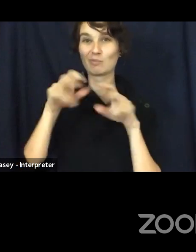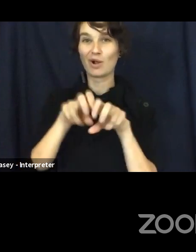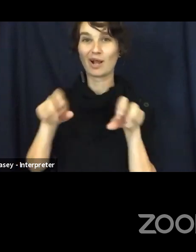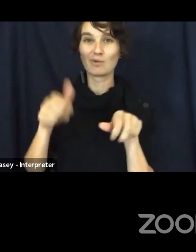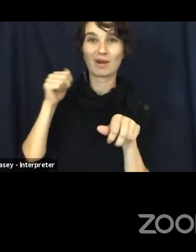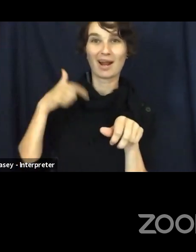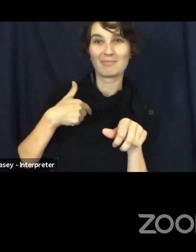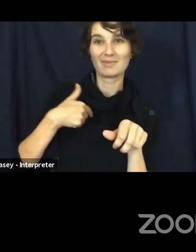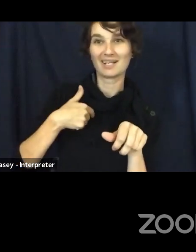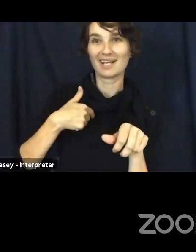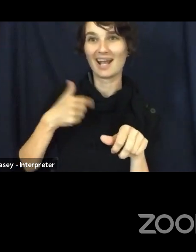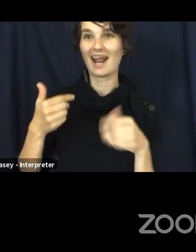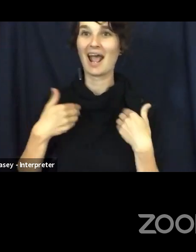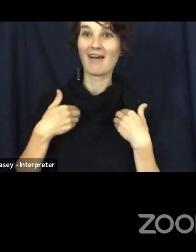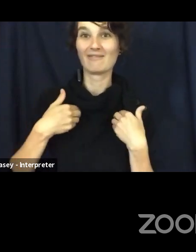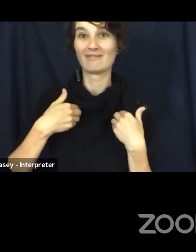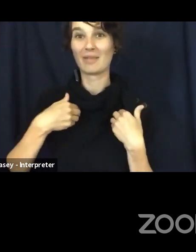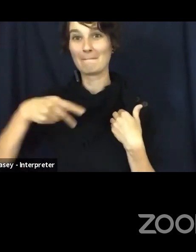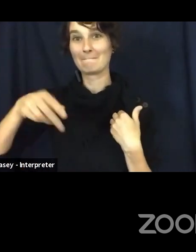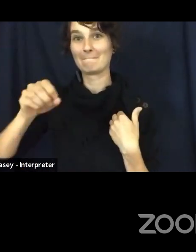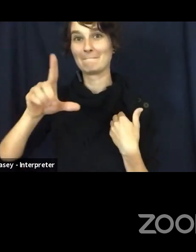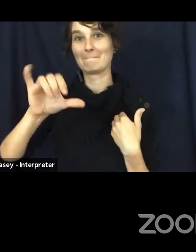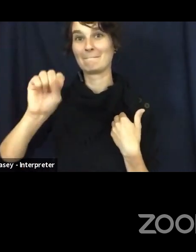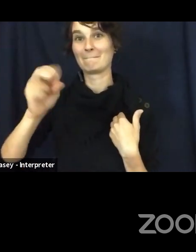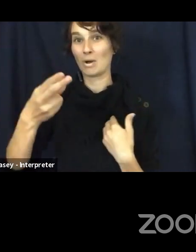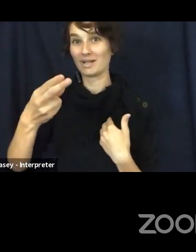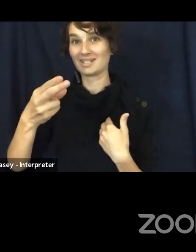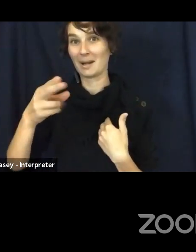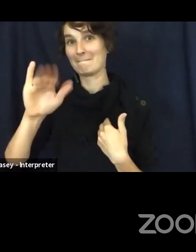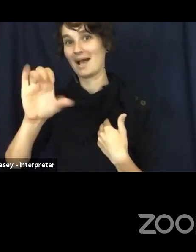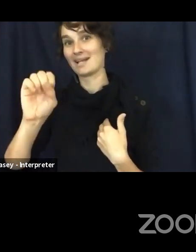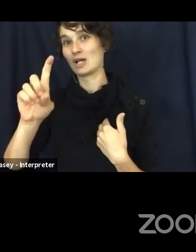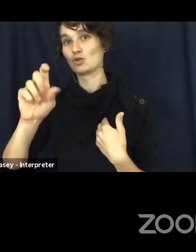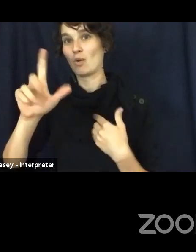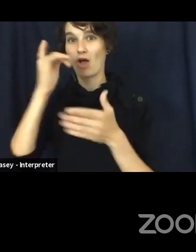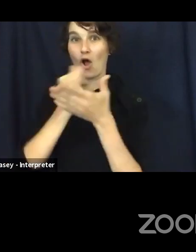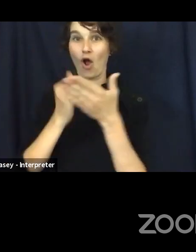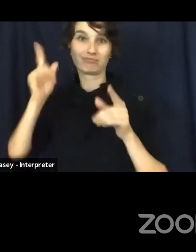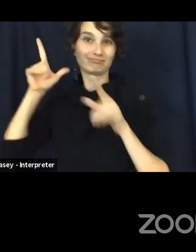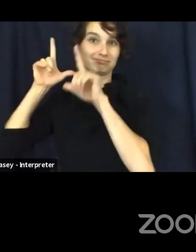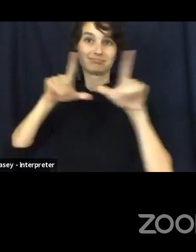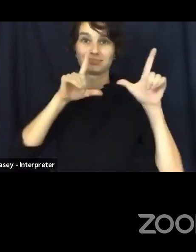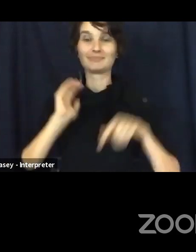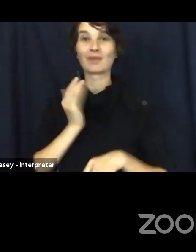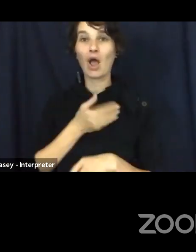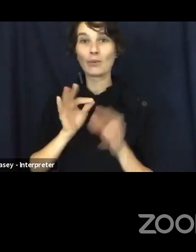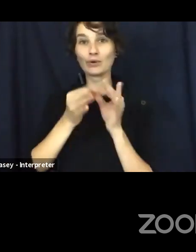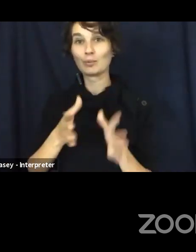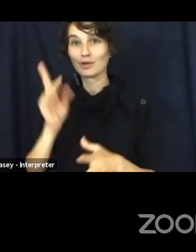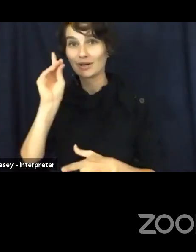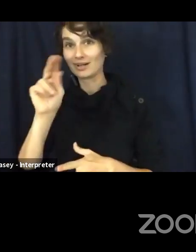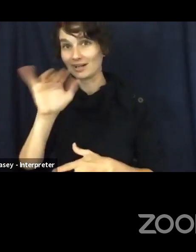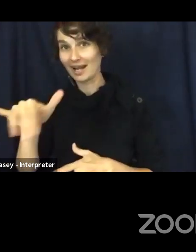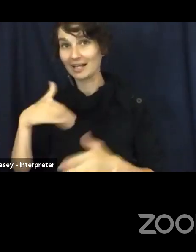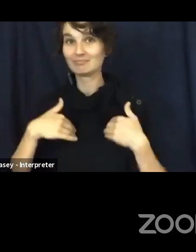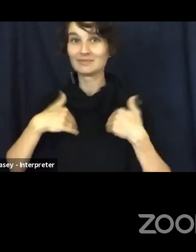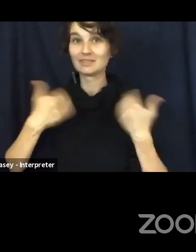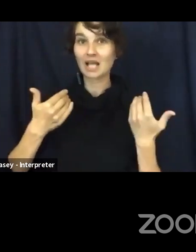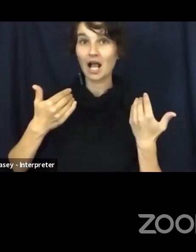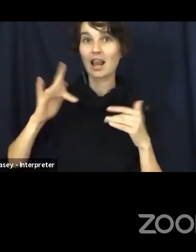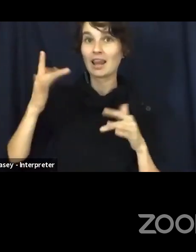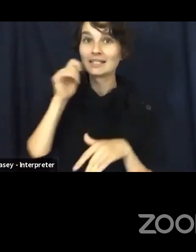Deco painter Tamara de Limpicka. And our interpreter, Danny Casey, is a young, light-skinned woman with